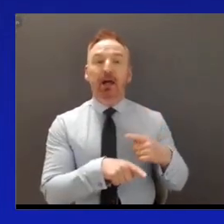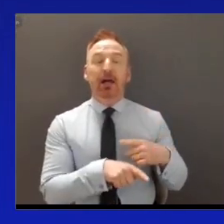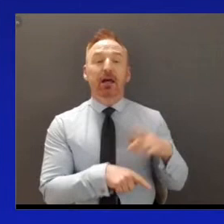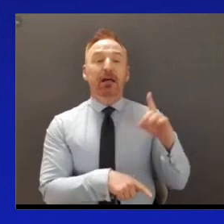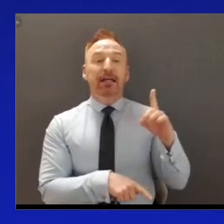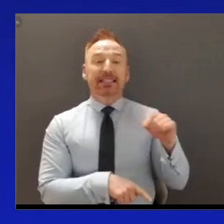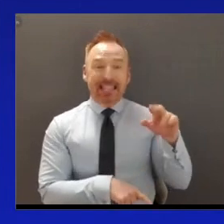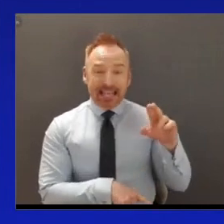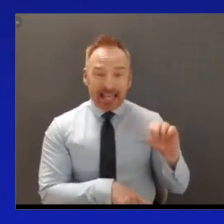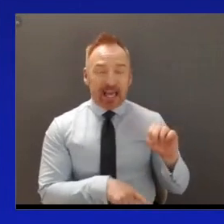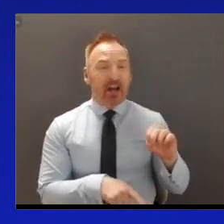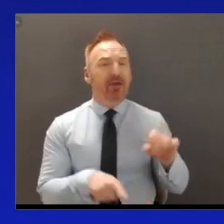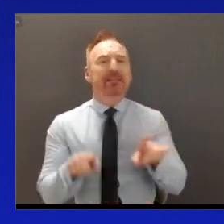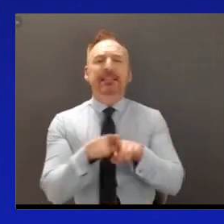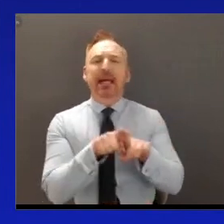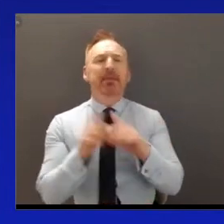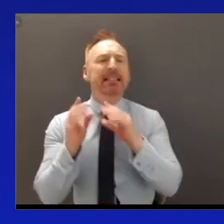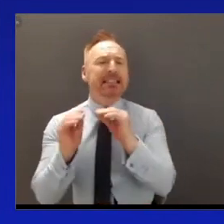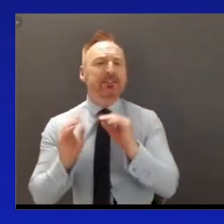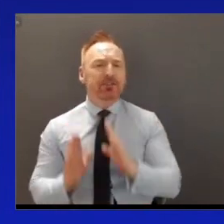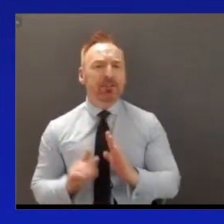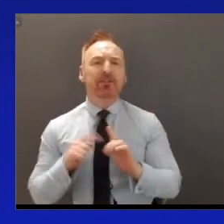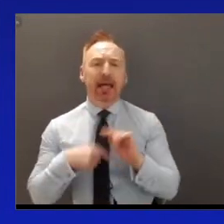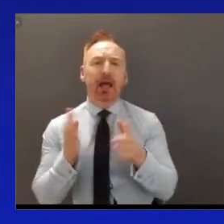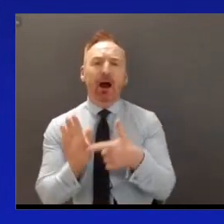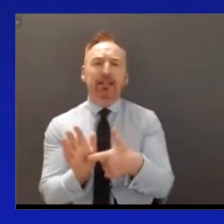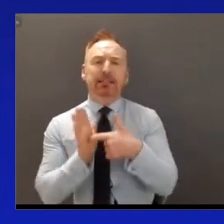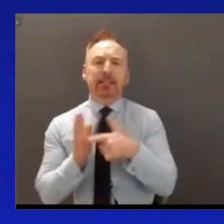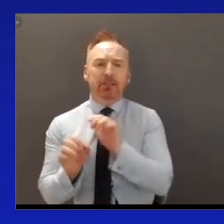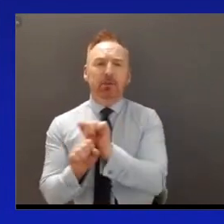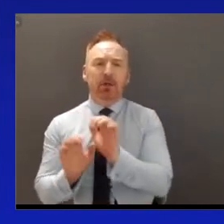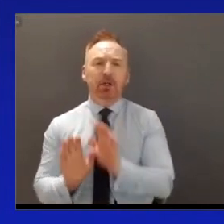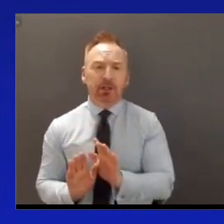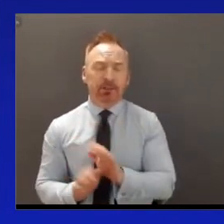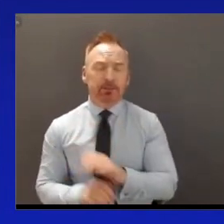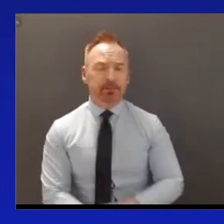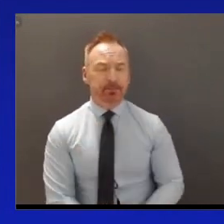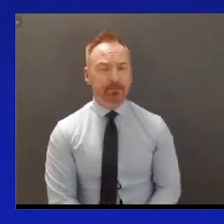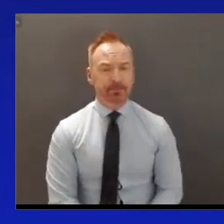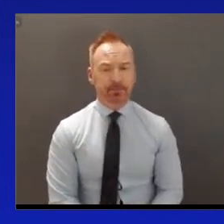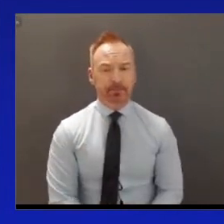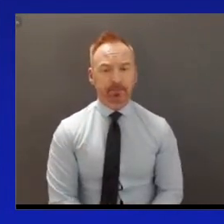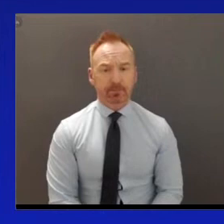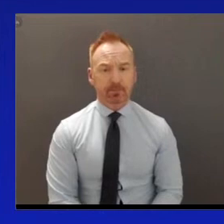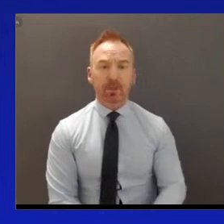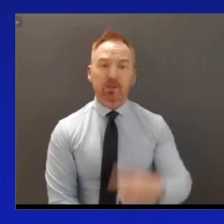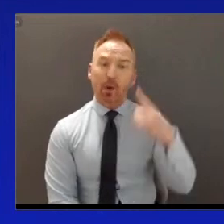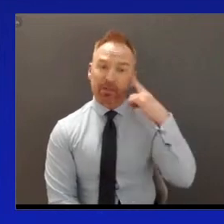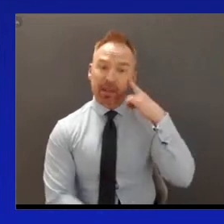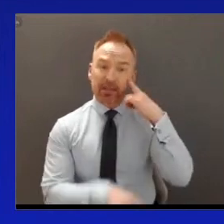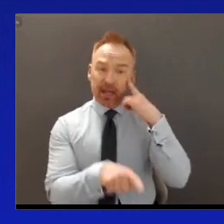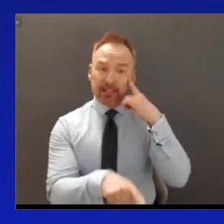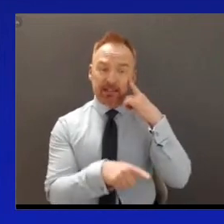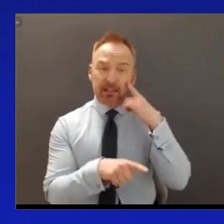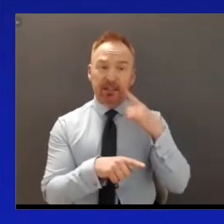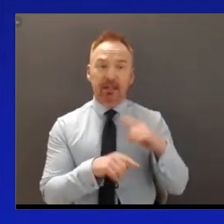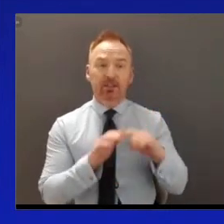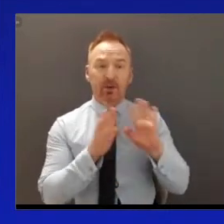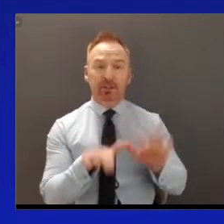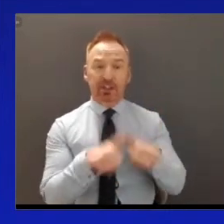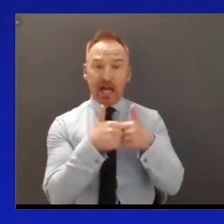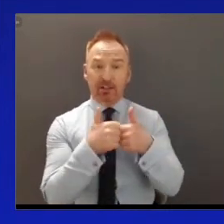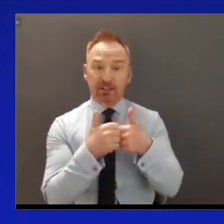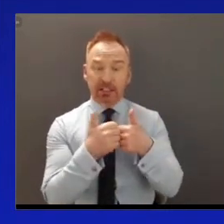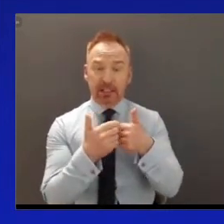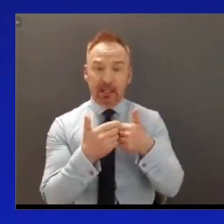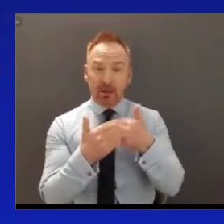like teachers are essential workers. I think the more challenging part is how we roll out the vaccine to